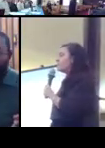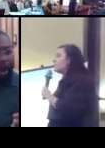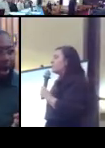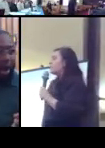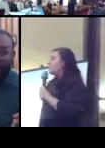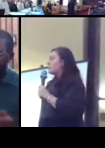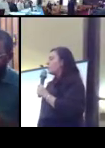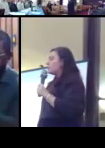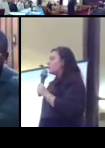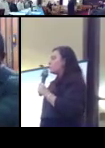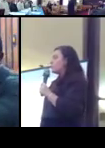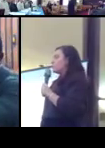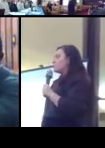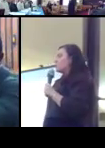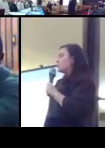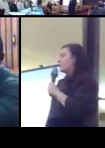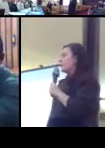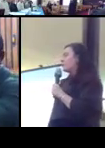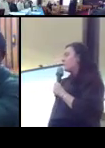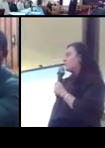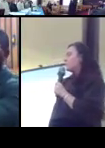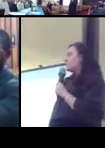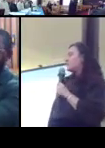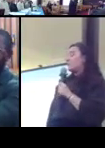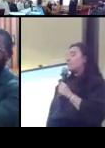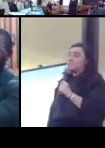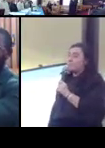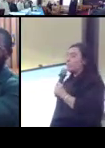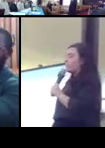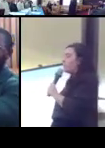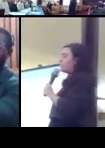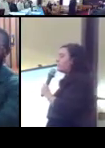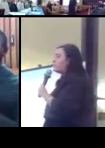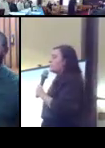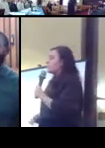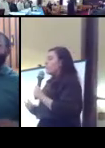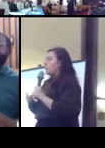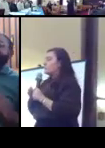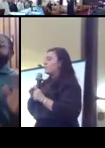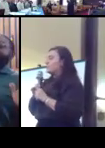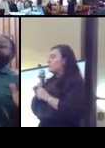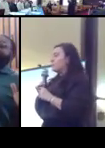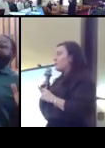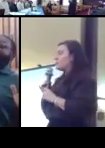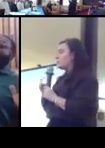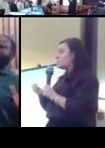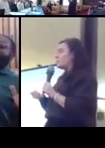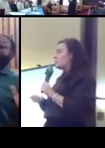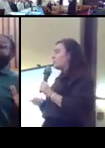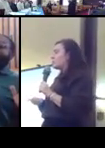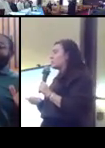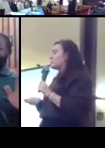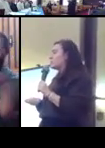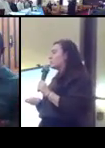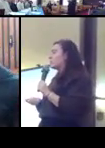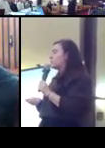Scenario 7. Are you the artist being more likely to create rather than learn, and does the plan support that? So yes, it identifies